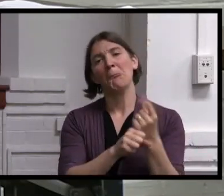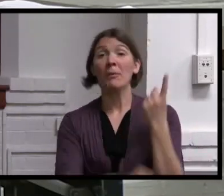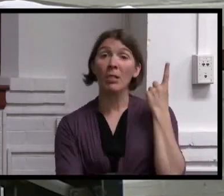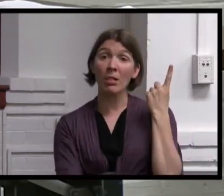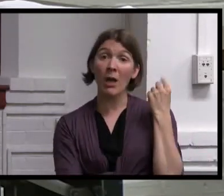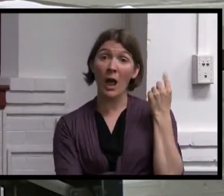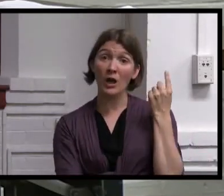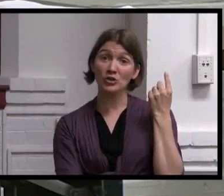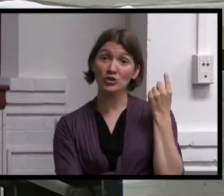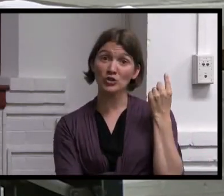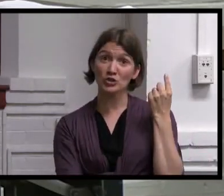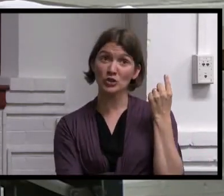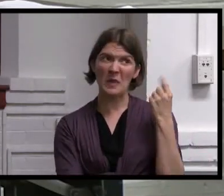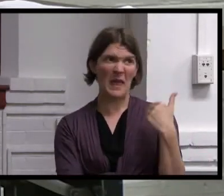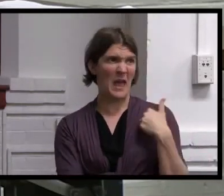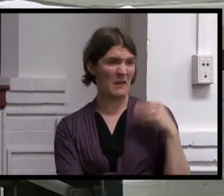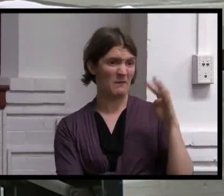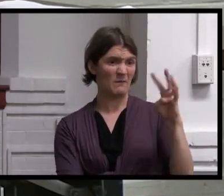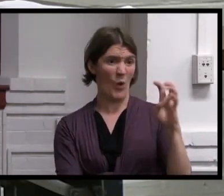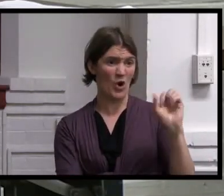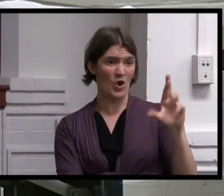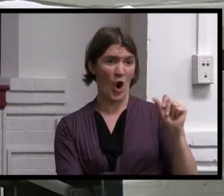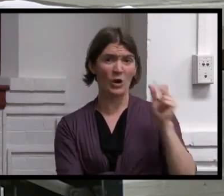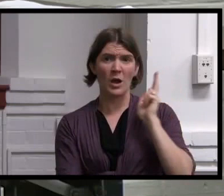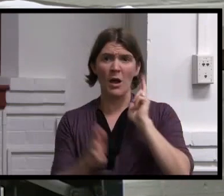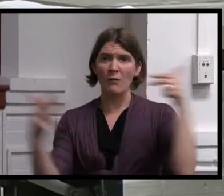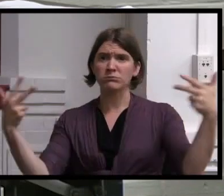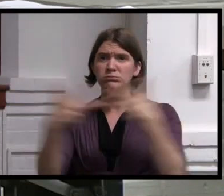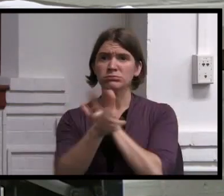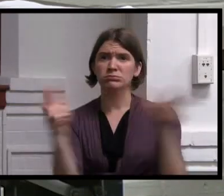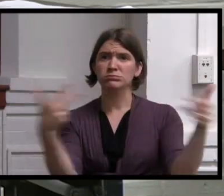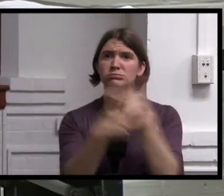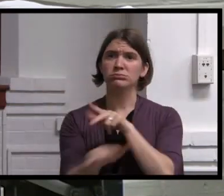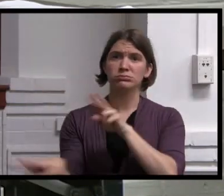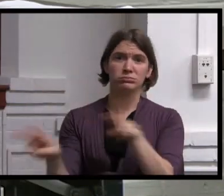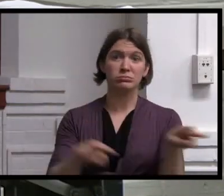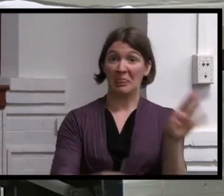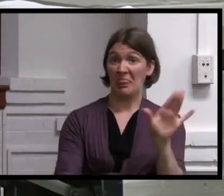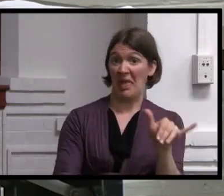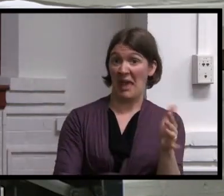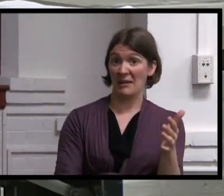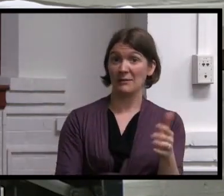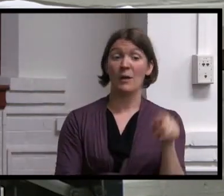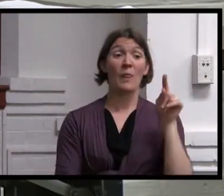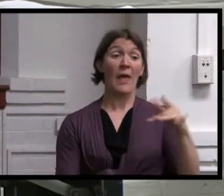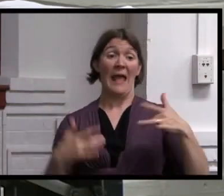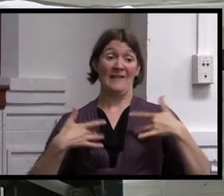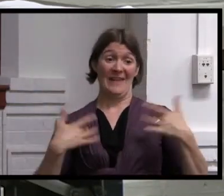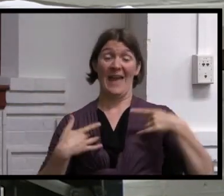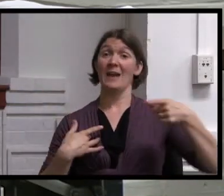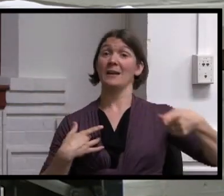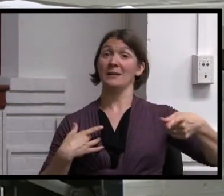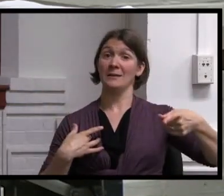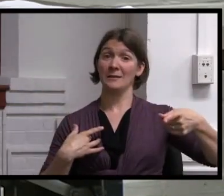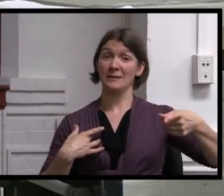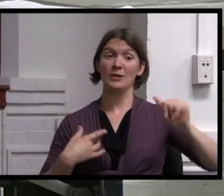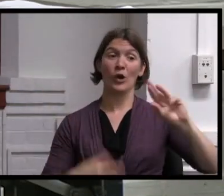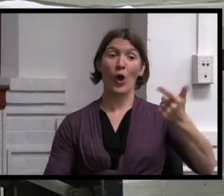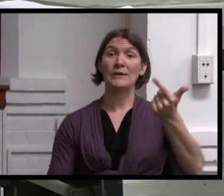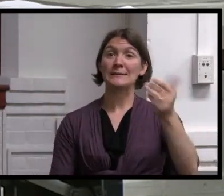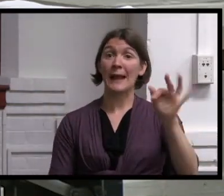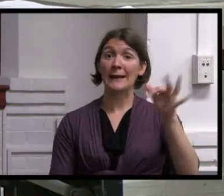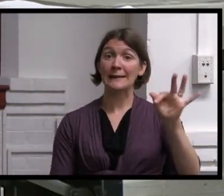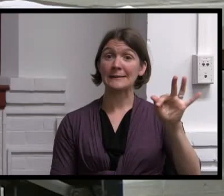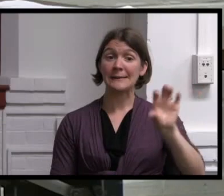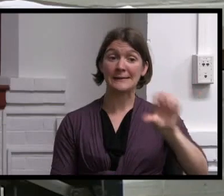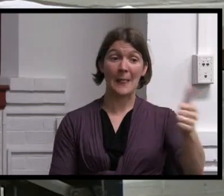Last year, they had about 400 cars come and go throughout the day. This event is going to be on August 19th